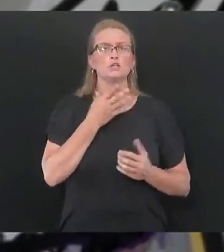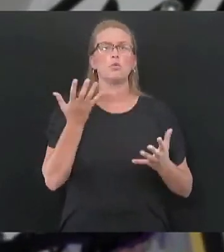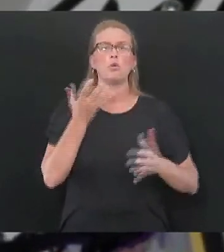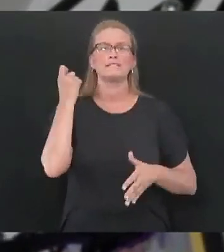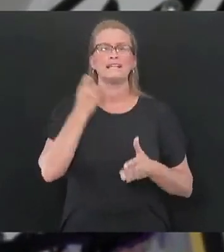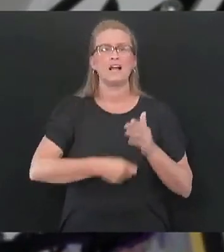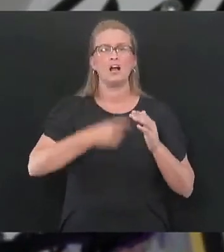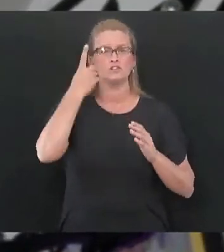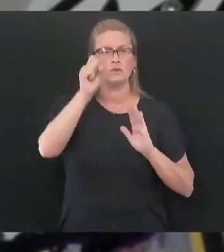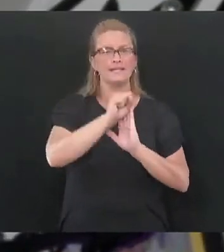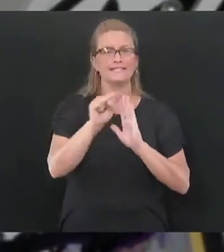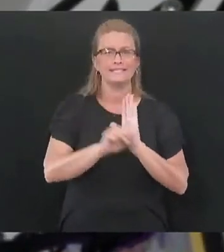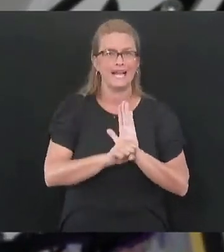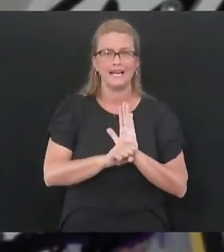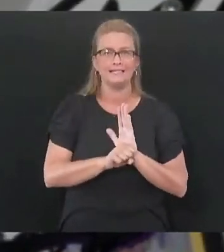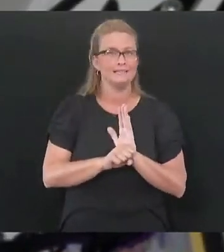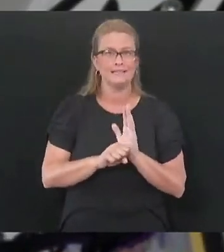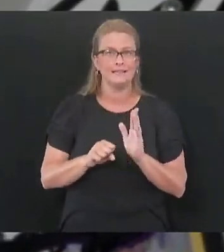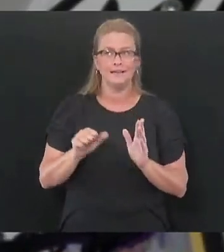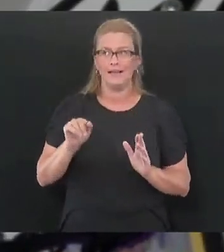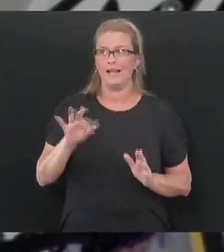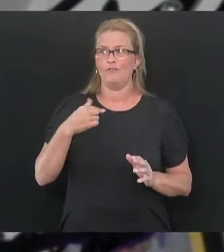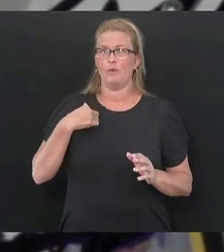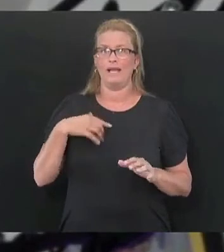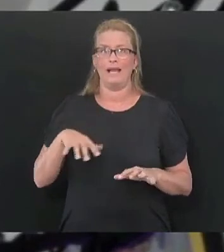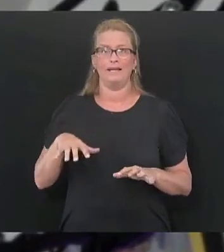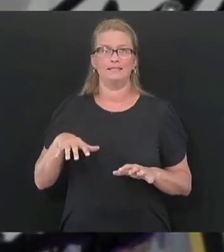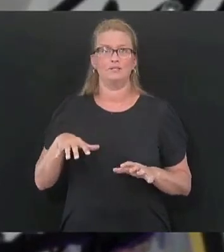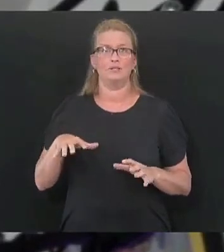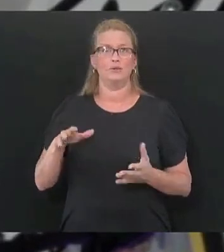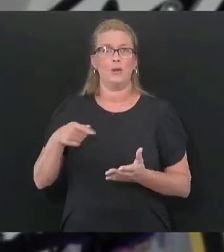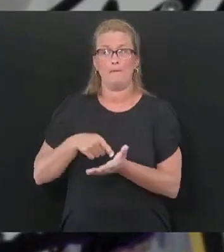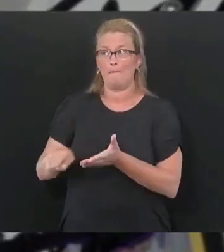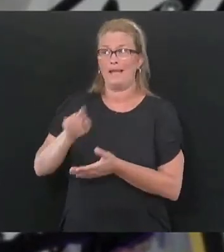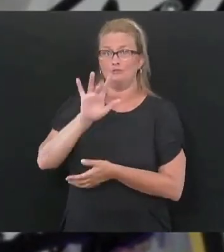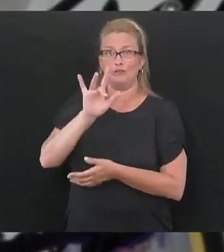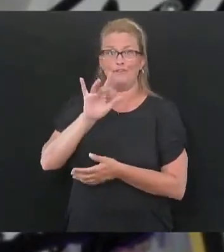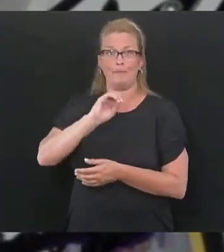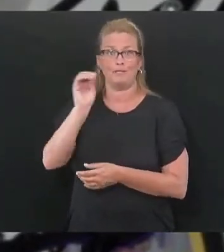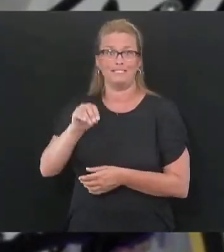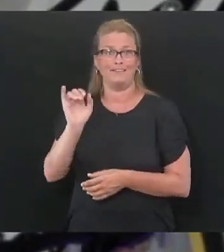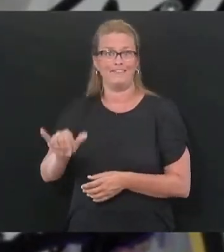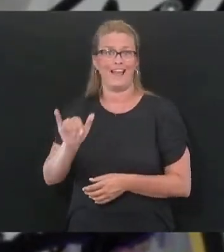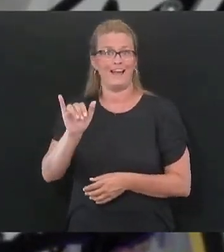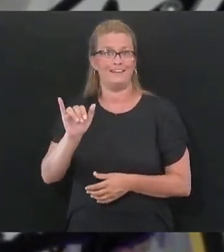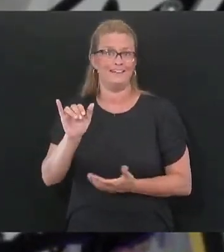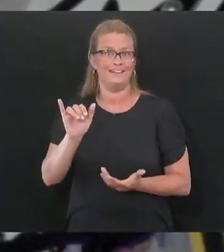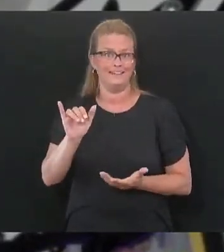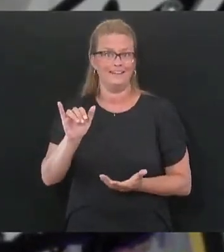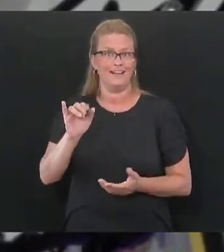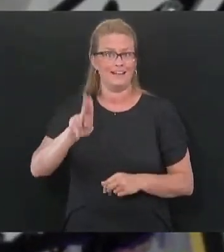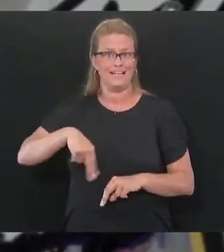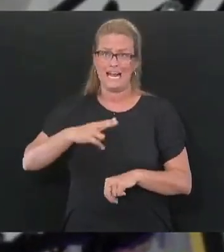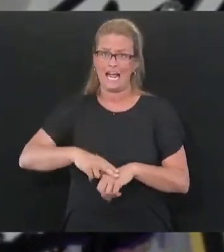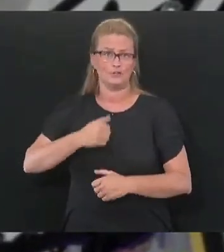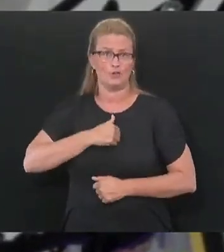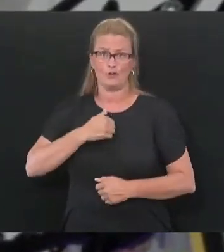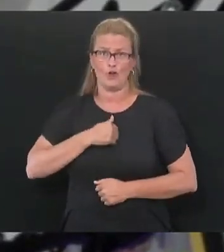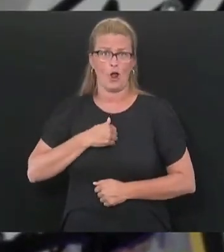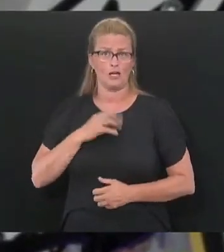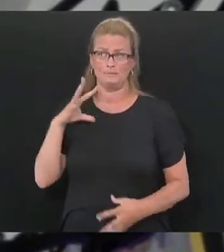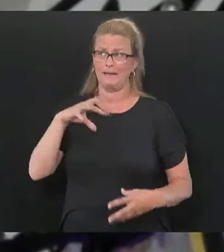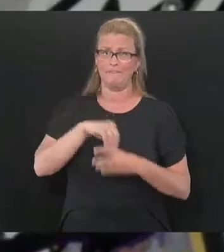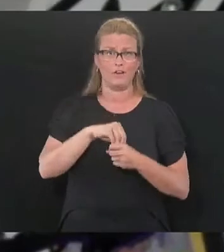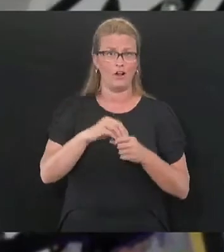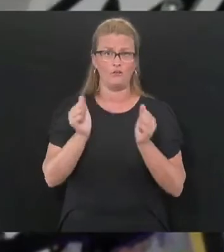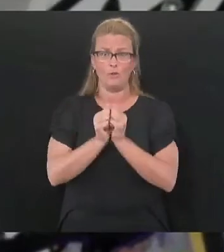state, especially if we have to pick up 25% of that tab. Obviously, the National Guard has been on the forefront of multiple missions in the